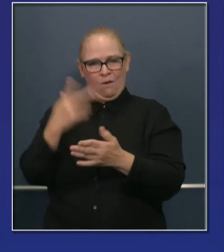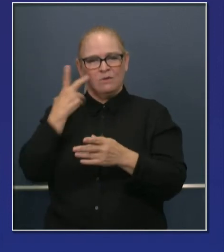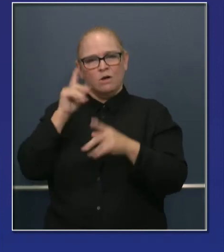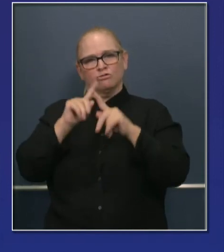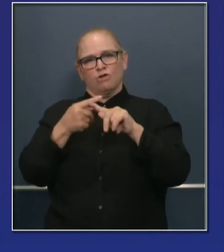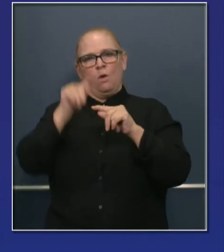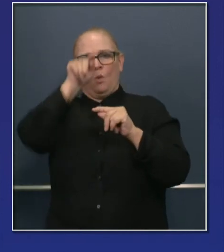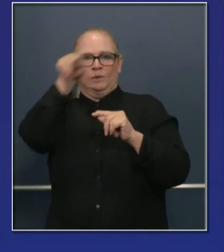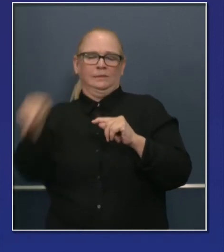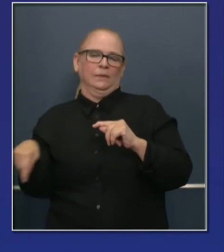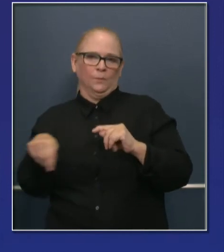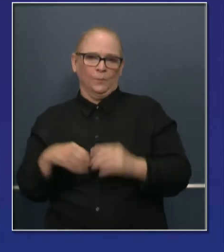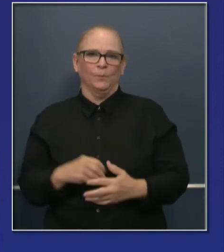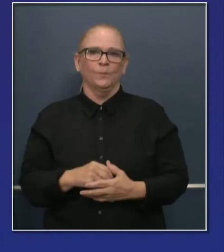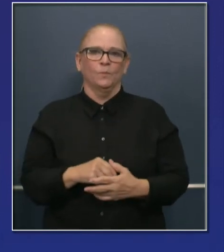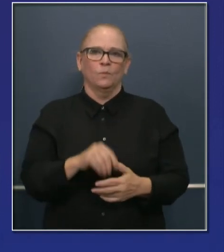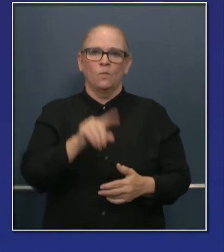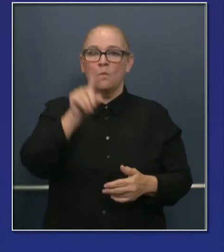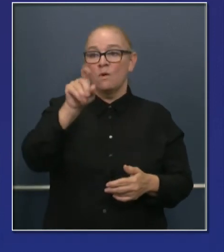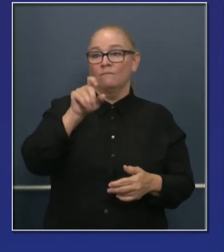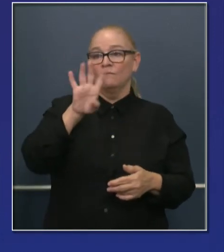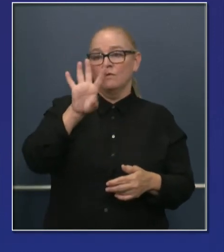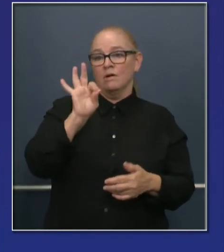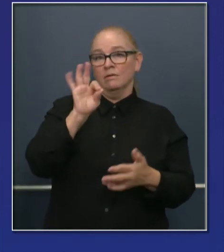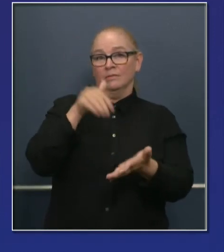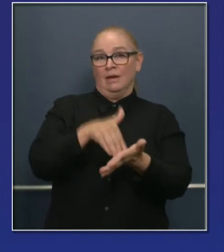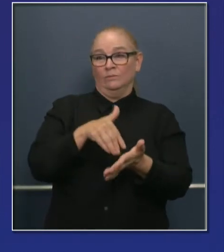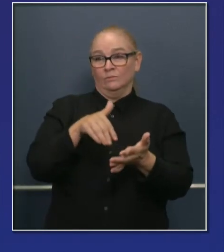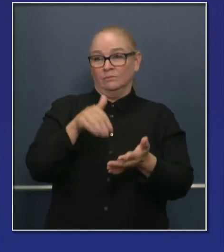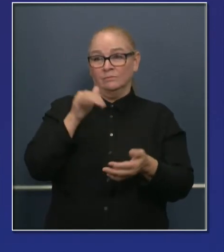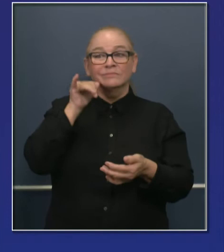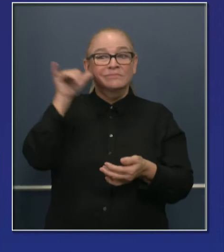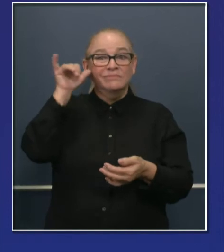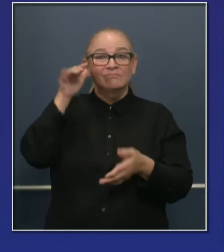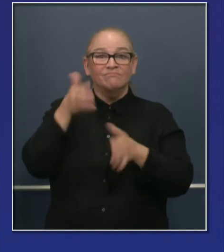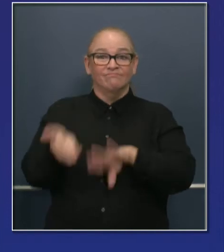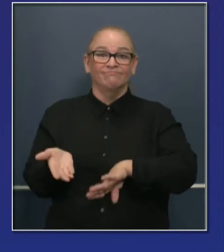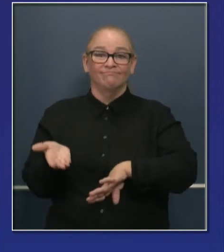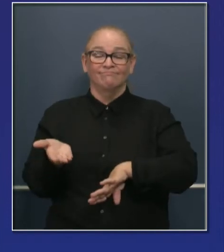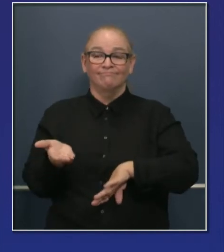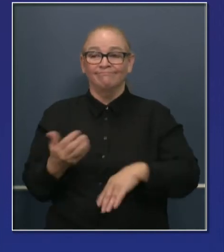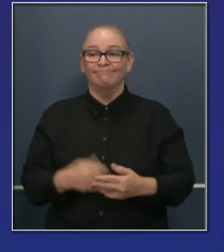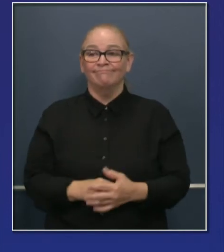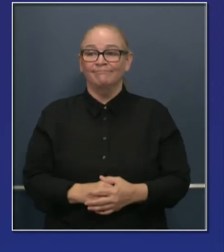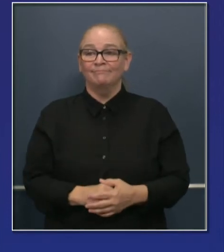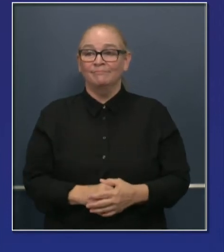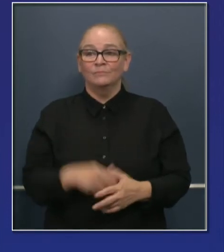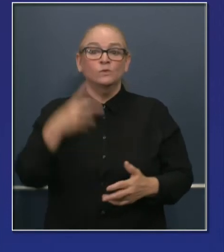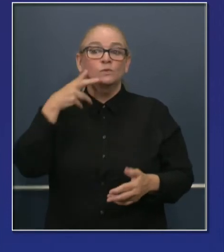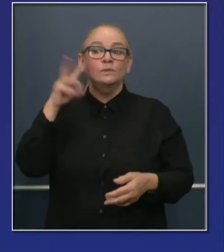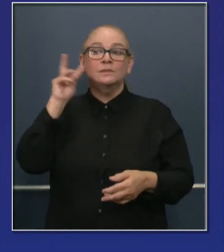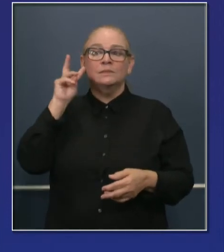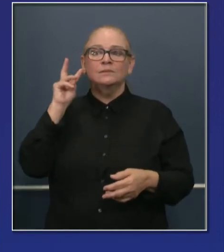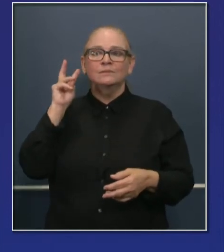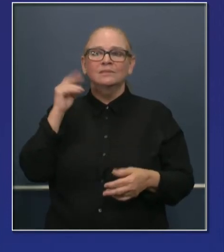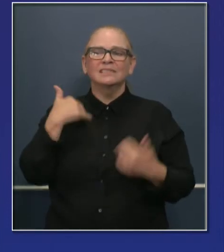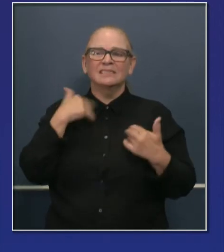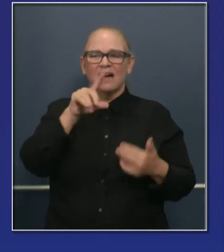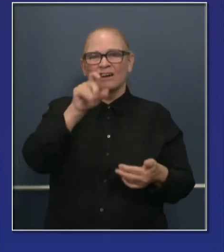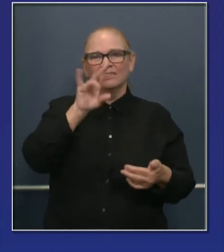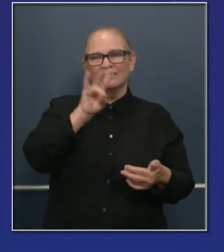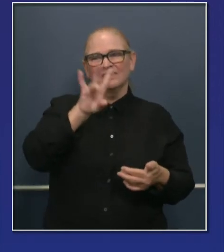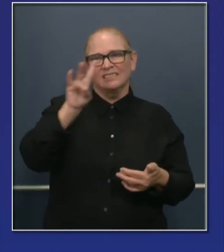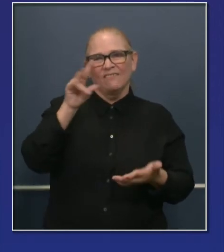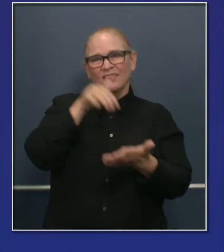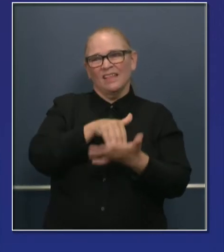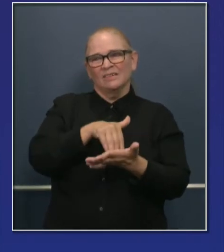of 149,000 tests yesterday, a little bit more than that the day prior. We actually reached 177,000